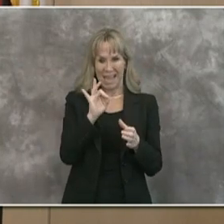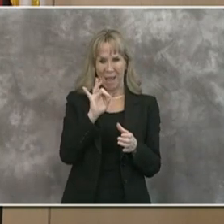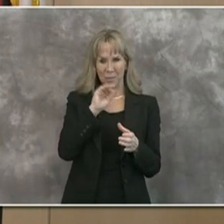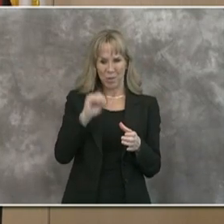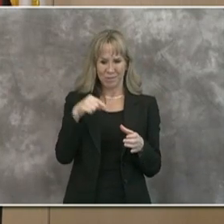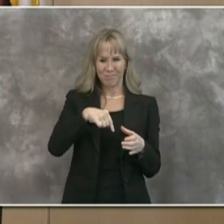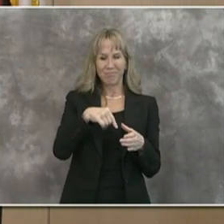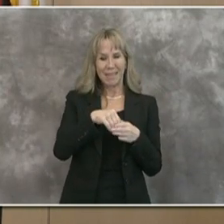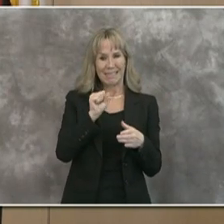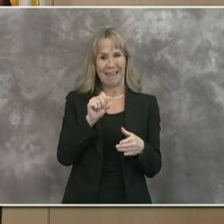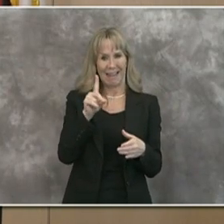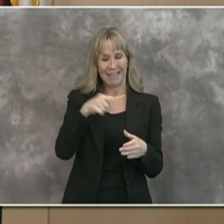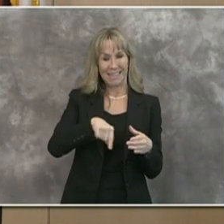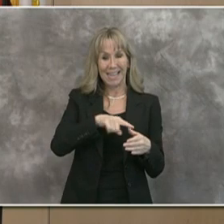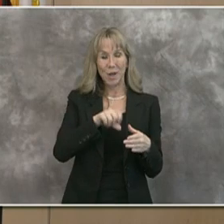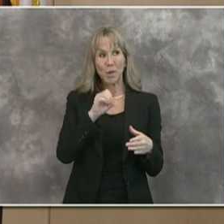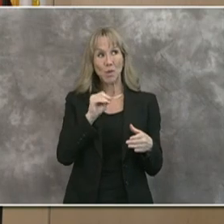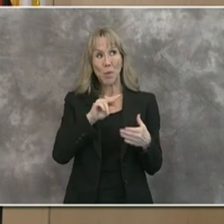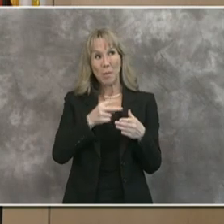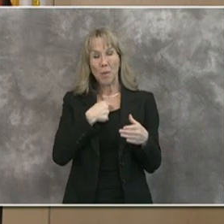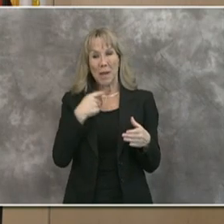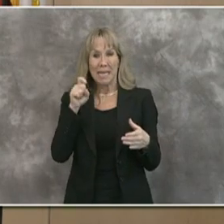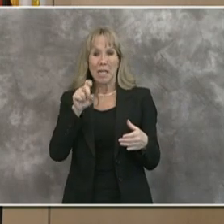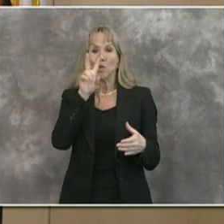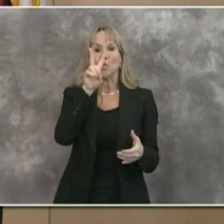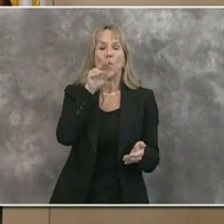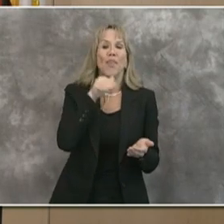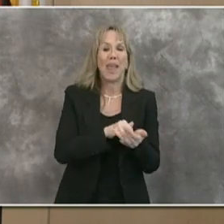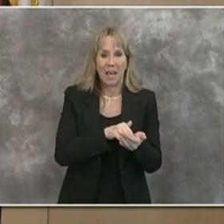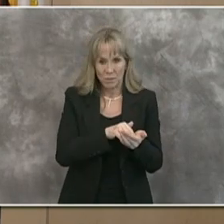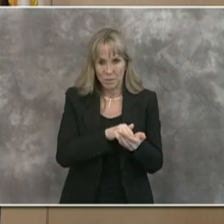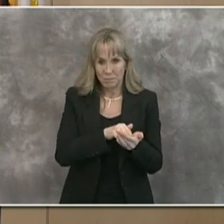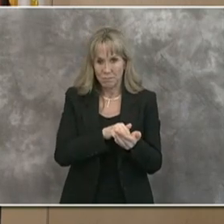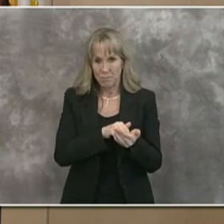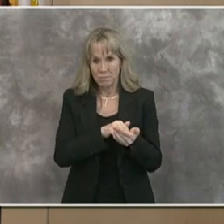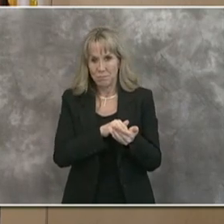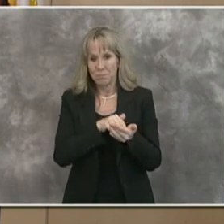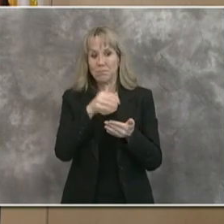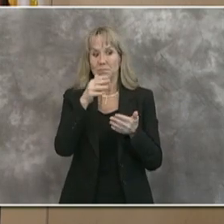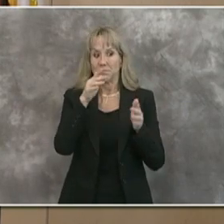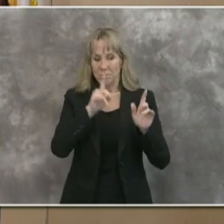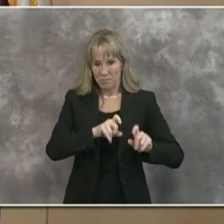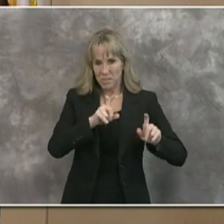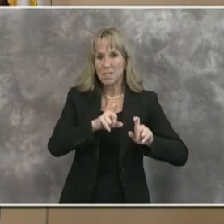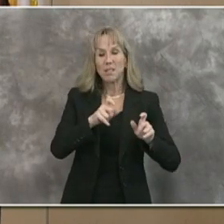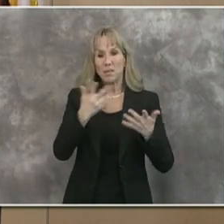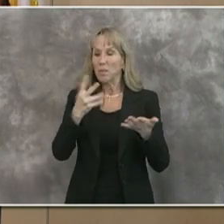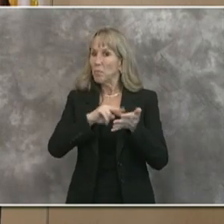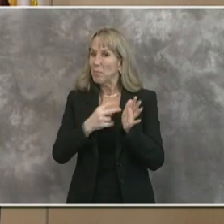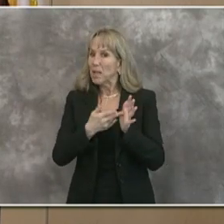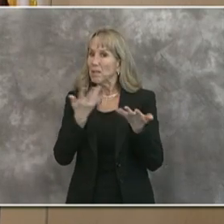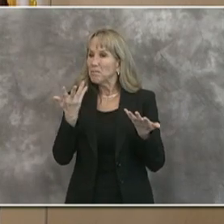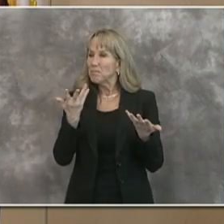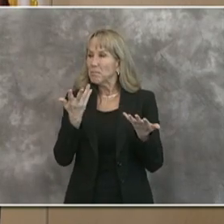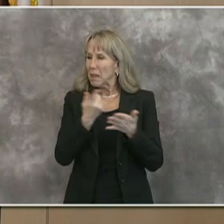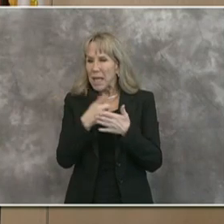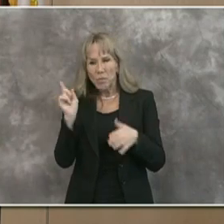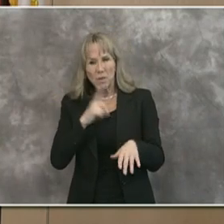be 2,000. I shared that last week, on average, we tested about